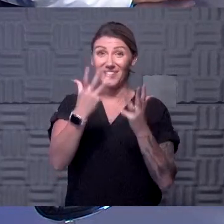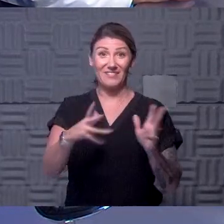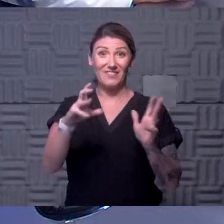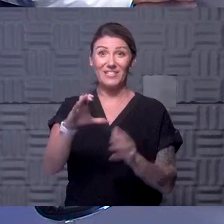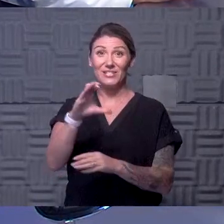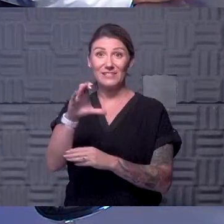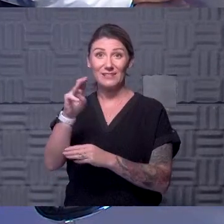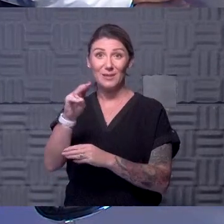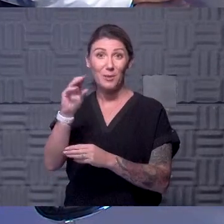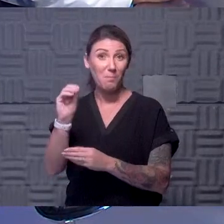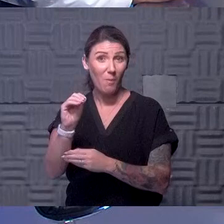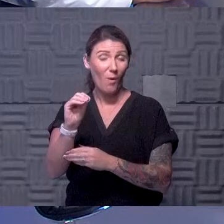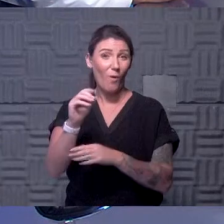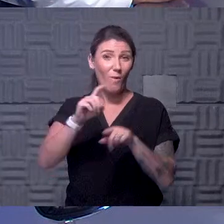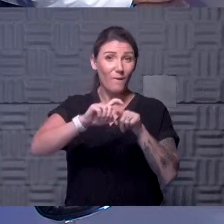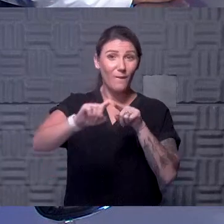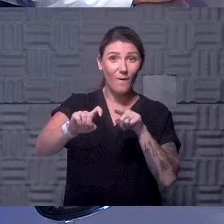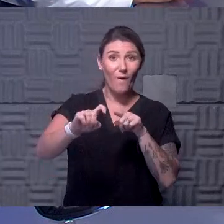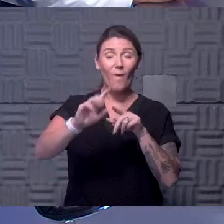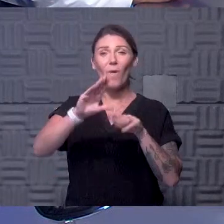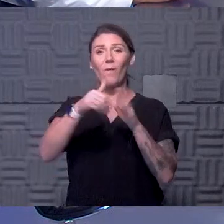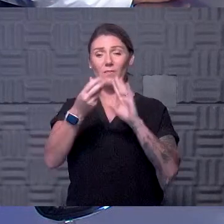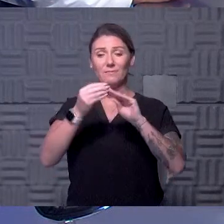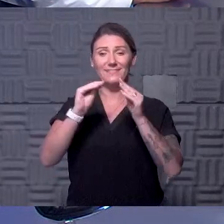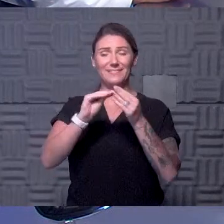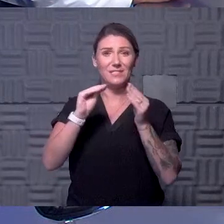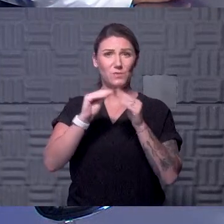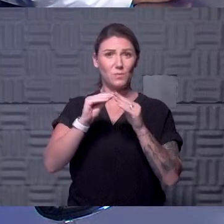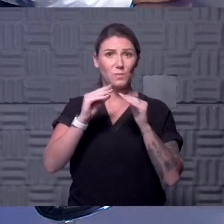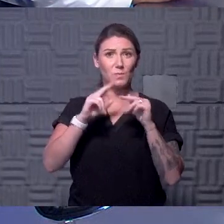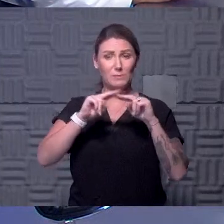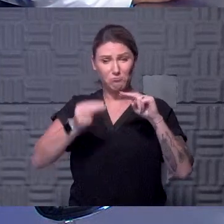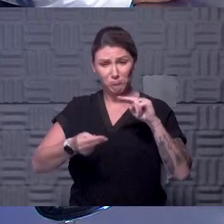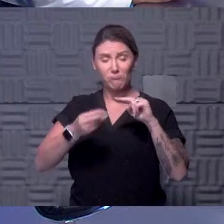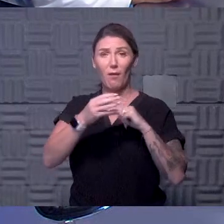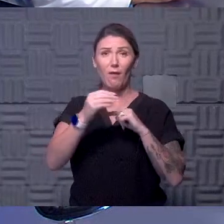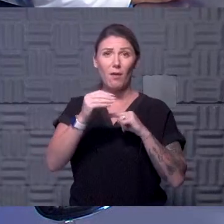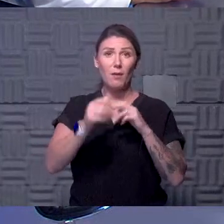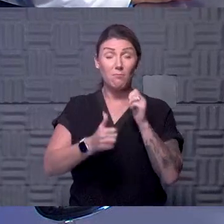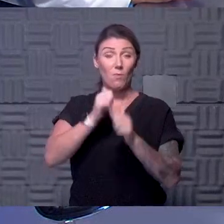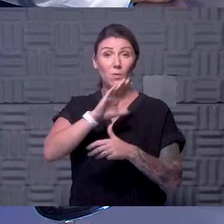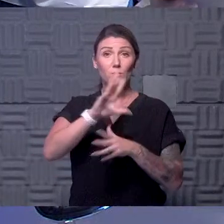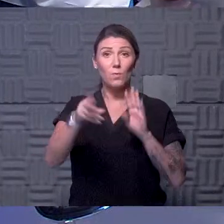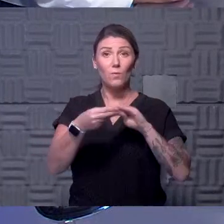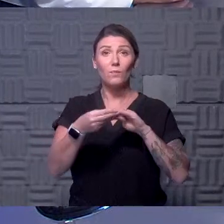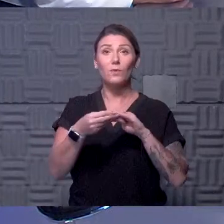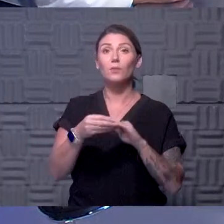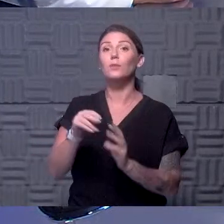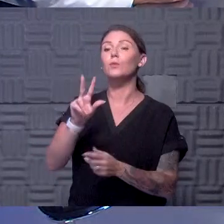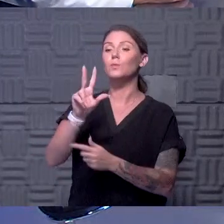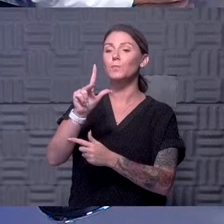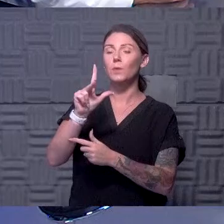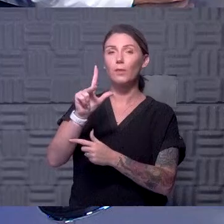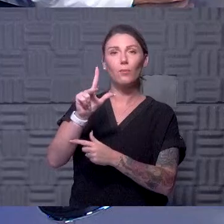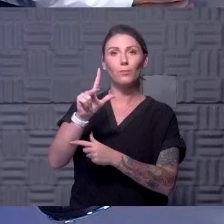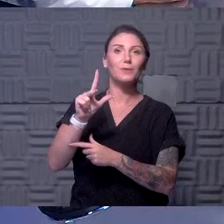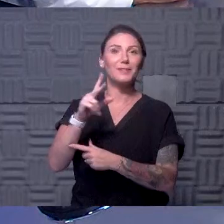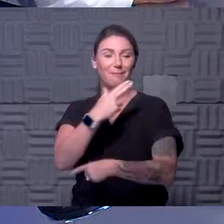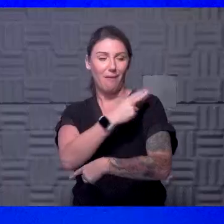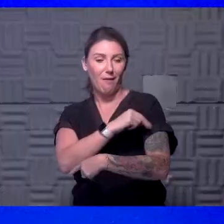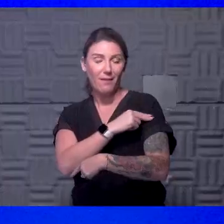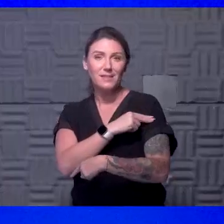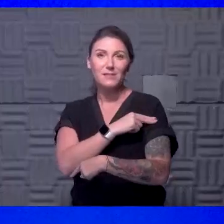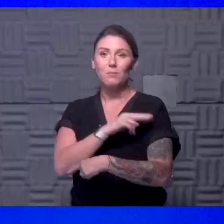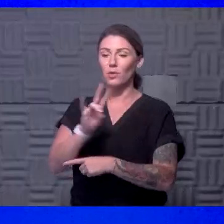Everybody's census was down. Well, not Yeah. everybody, but the trend was down. If you were up, Yes. but most were down overall. So Yeah, 23 in the hospital with 7 in